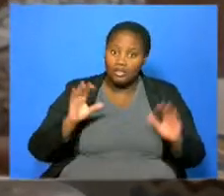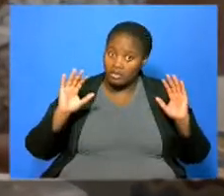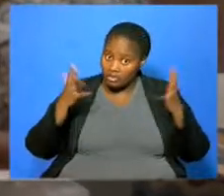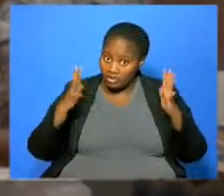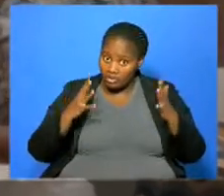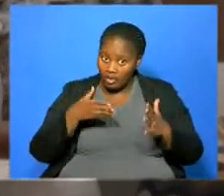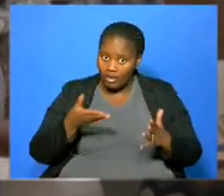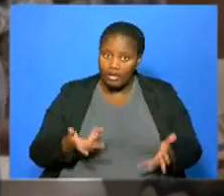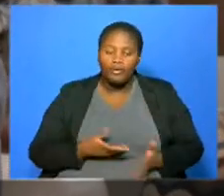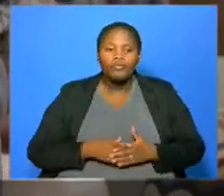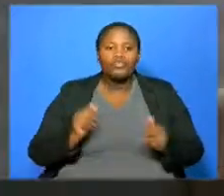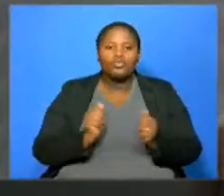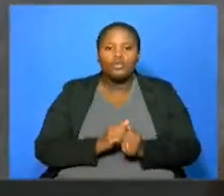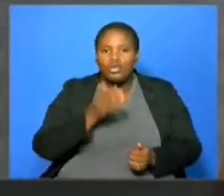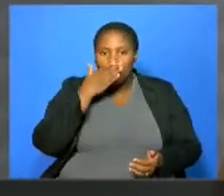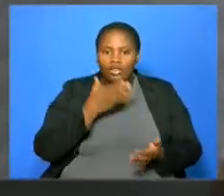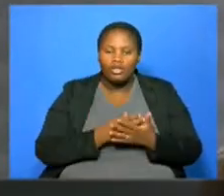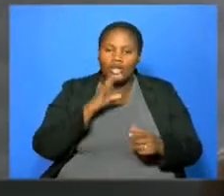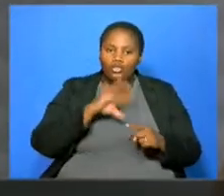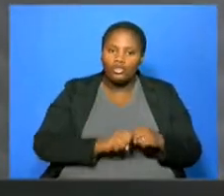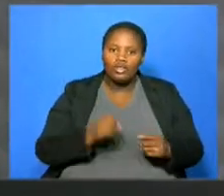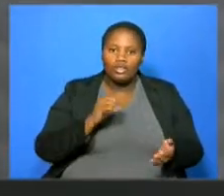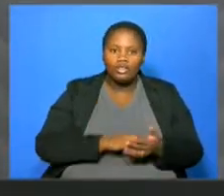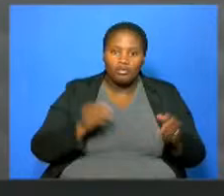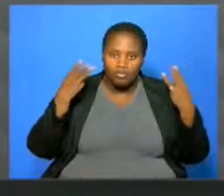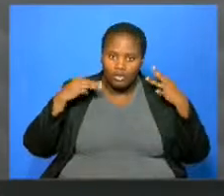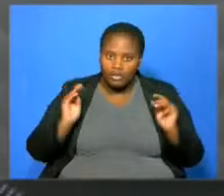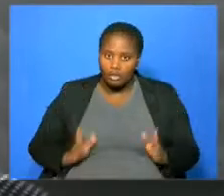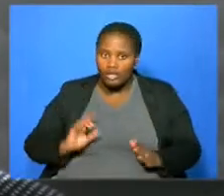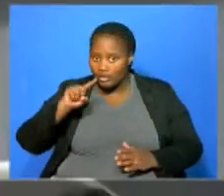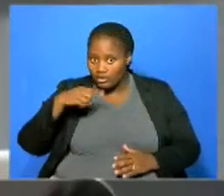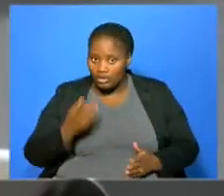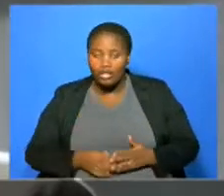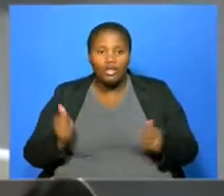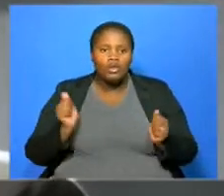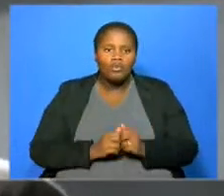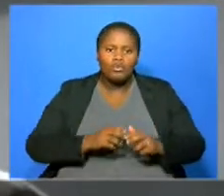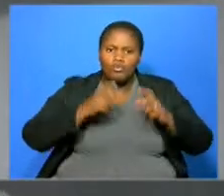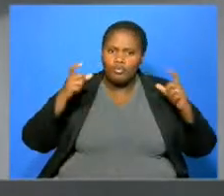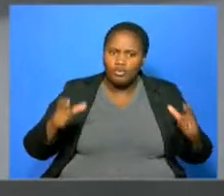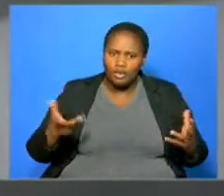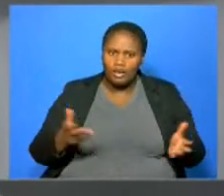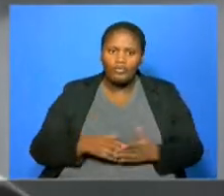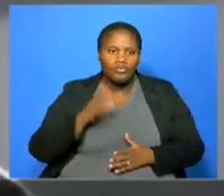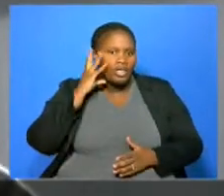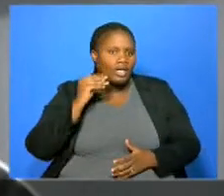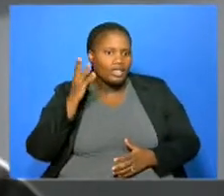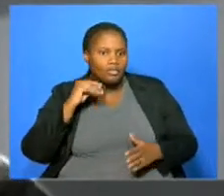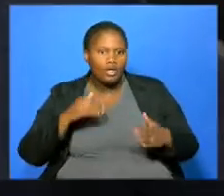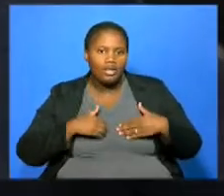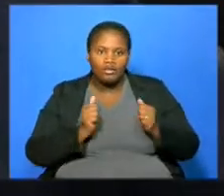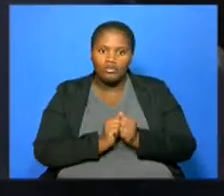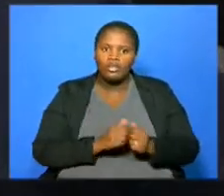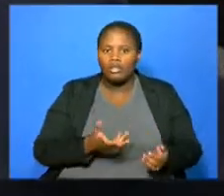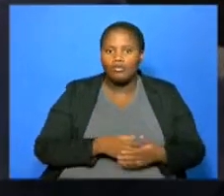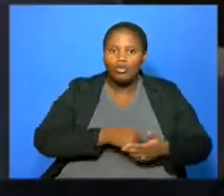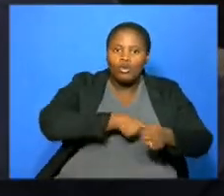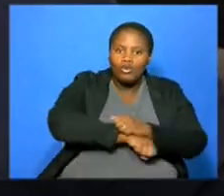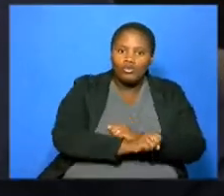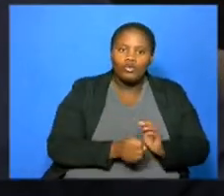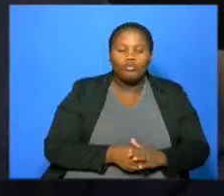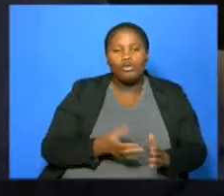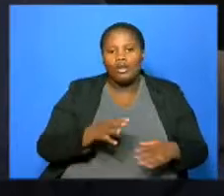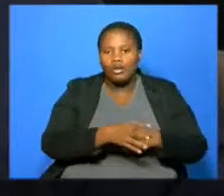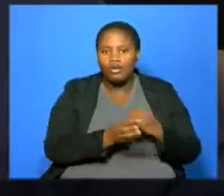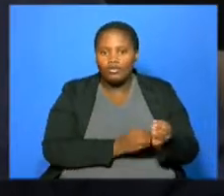congratulated Mamelodi on the achievement. Rakgare further said, considering the huge amount of experience Mamelodi has in football administration,